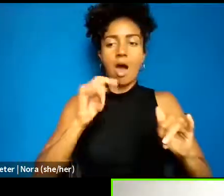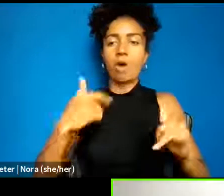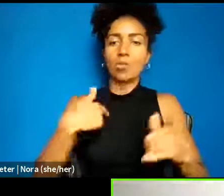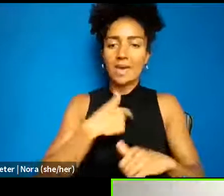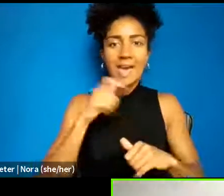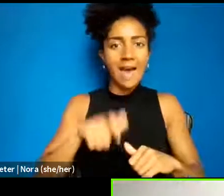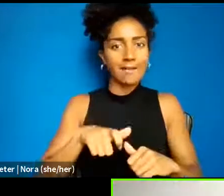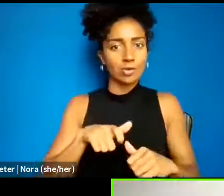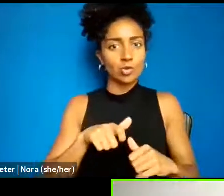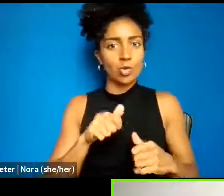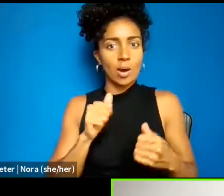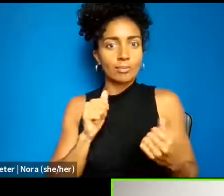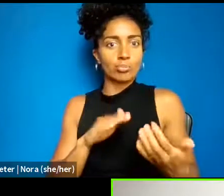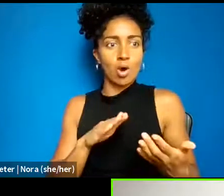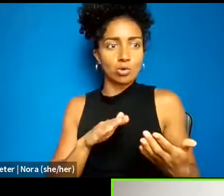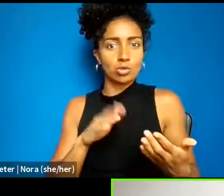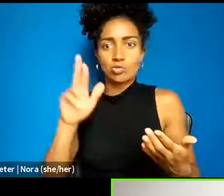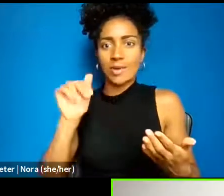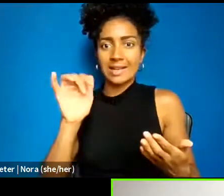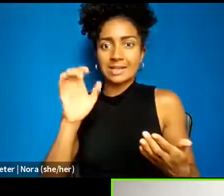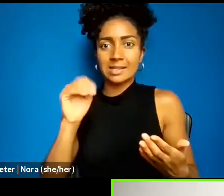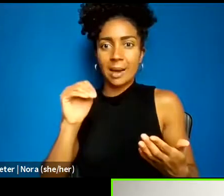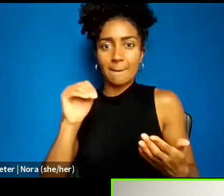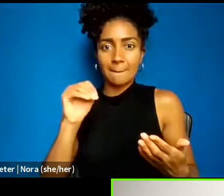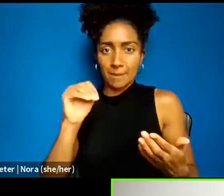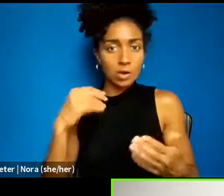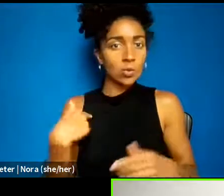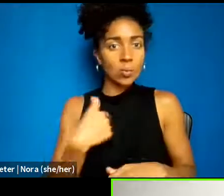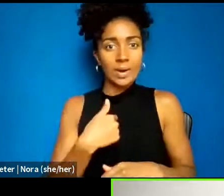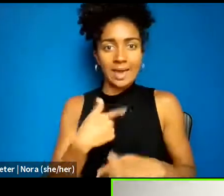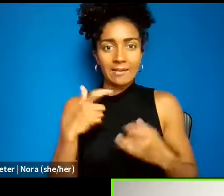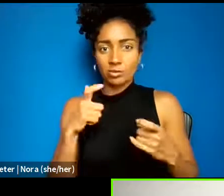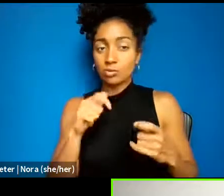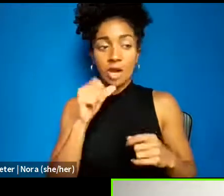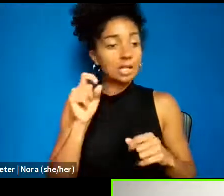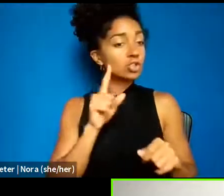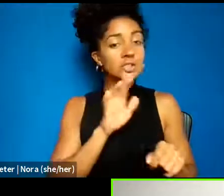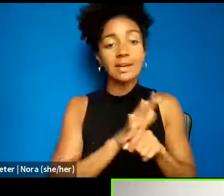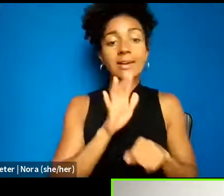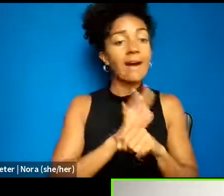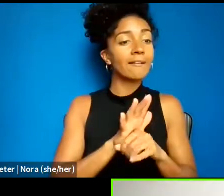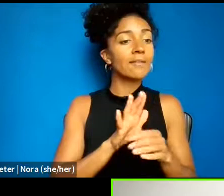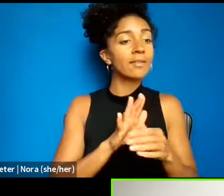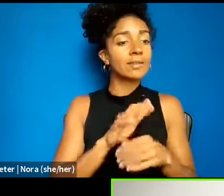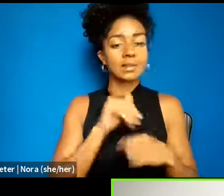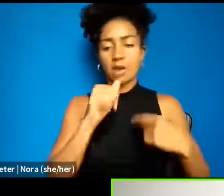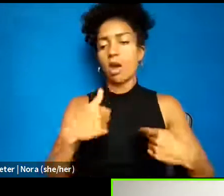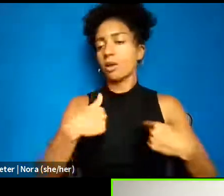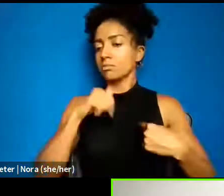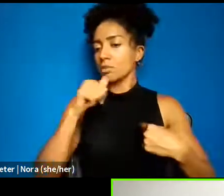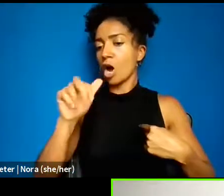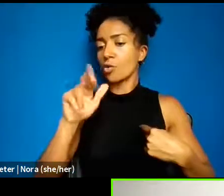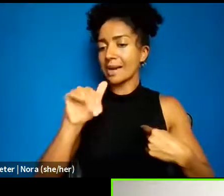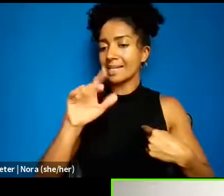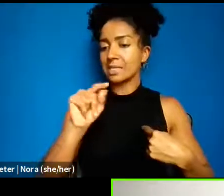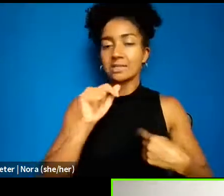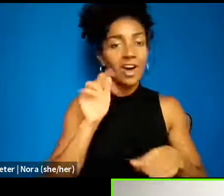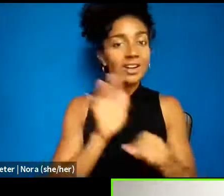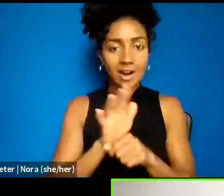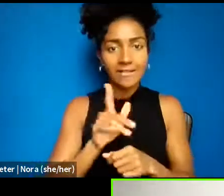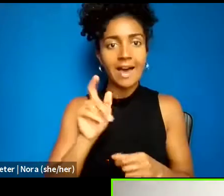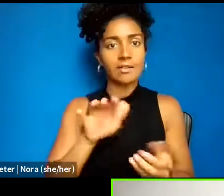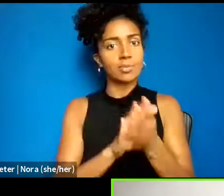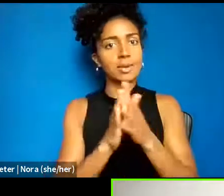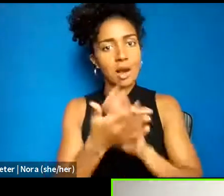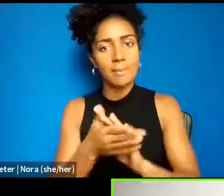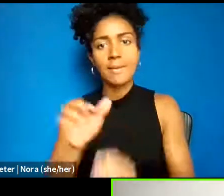shifted, right? It's not just about changing some behaviors and training